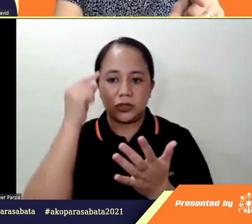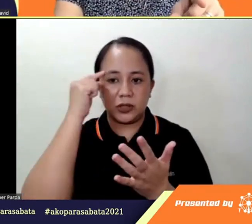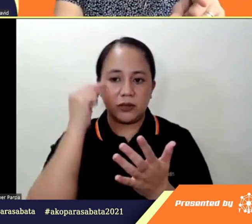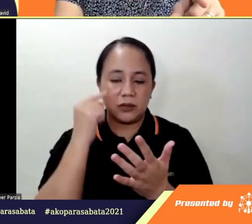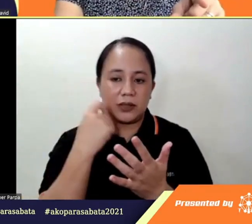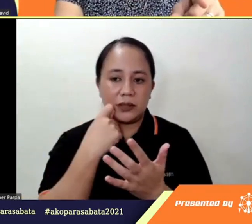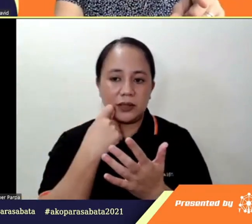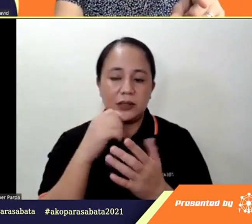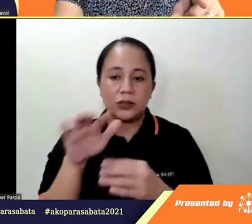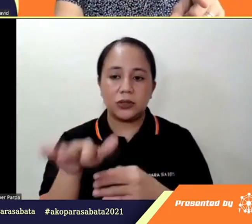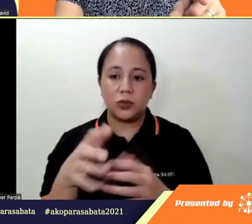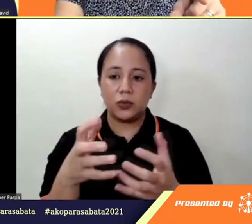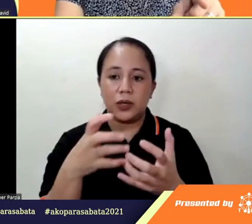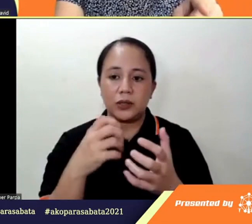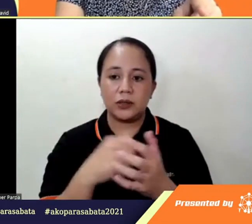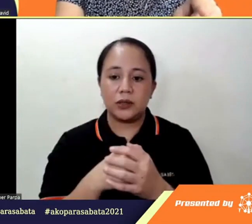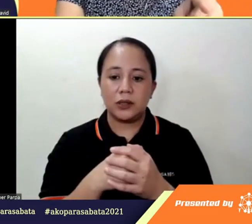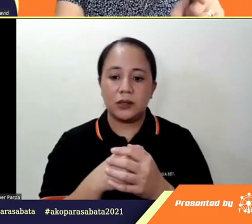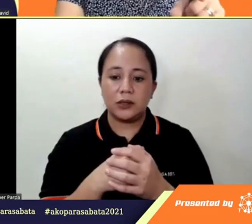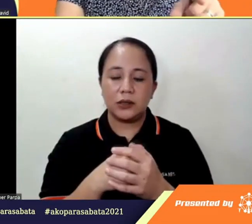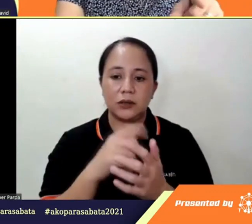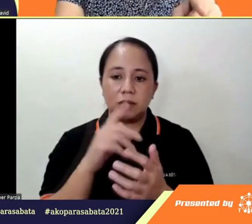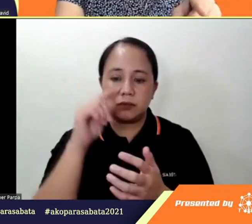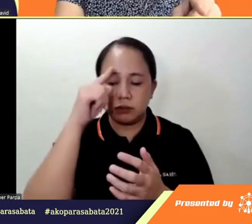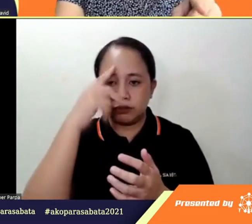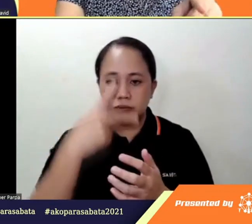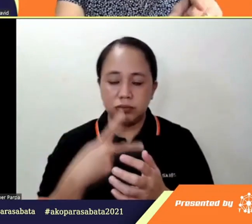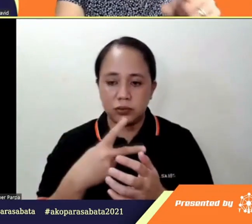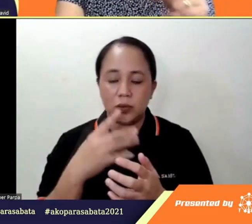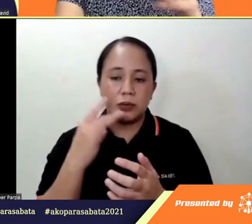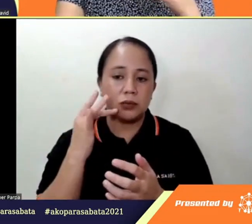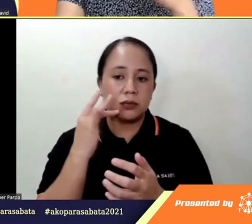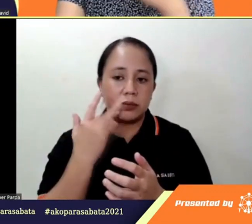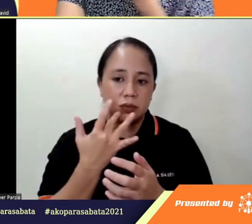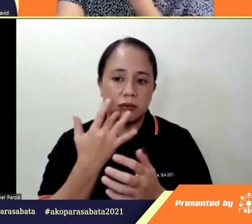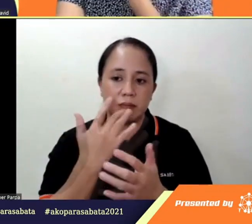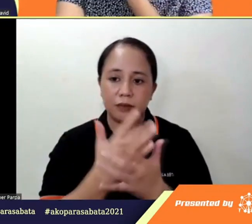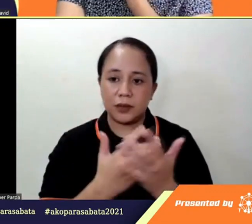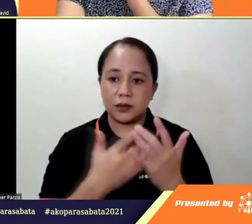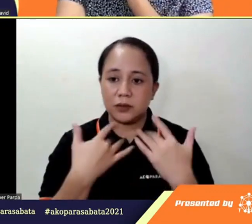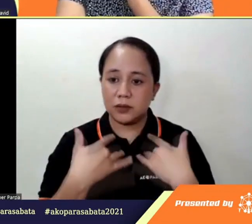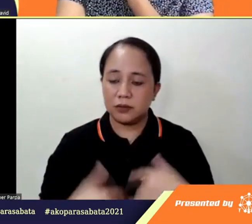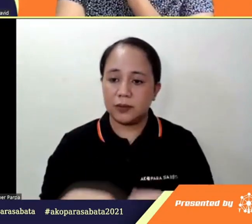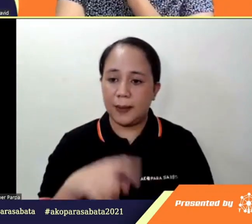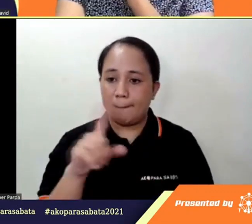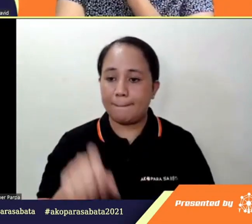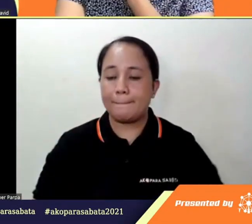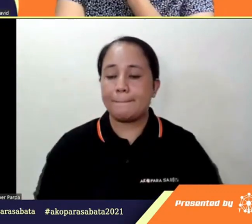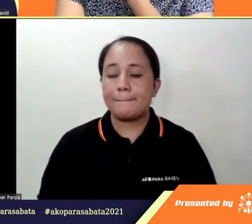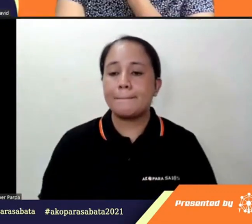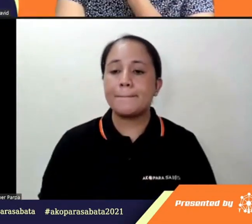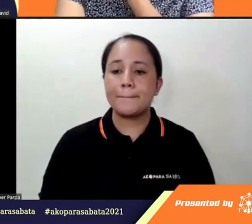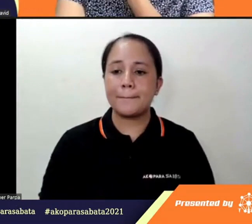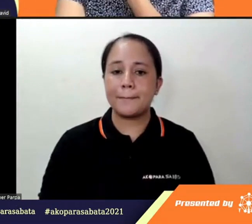A child who wants to be a lesbian or a gay, is that part of depression?